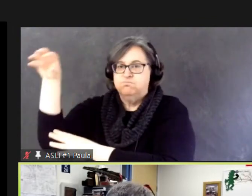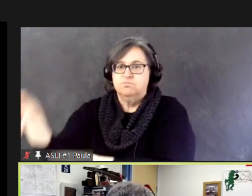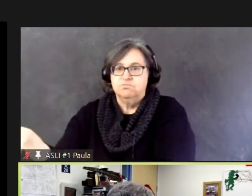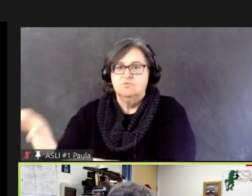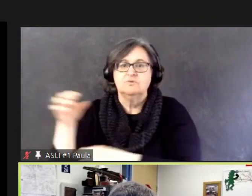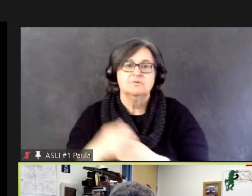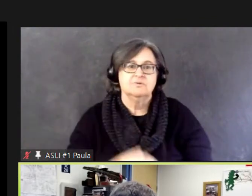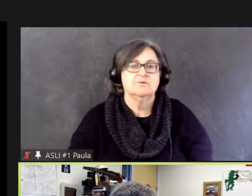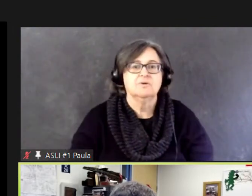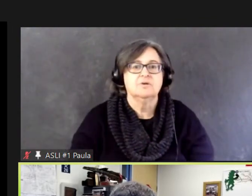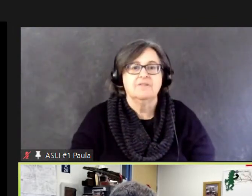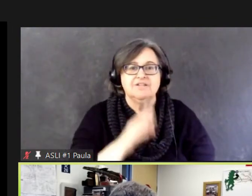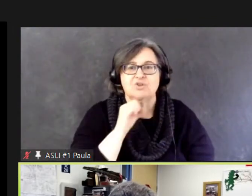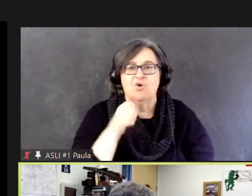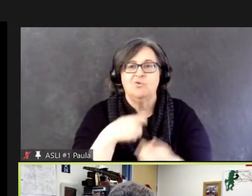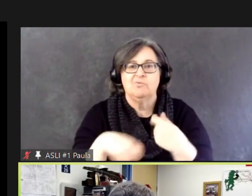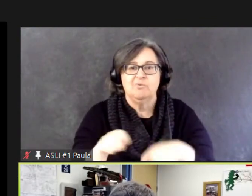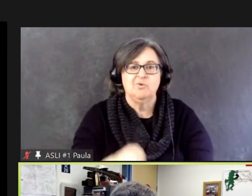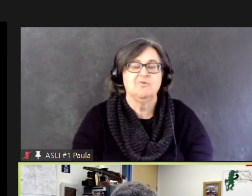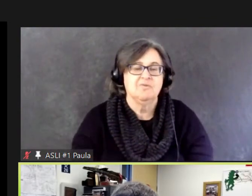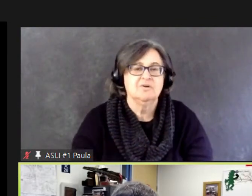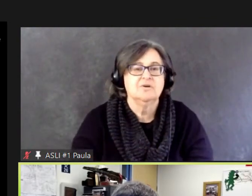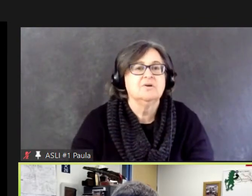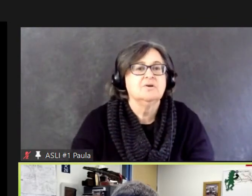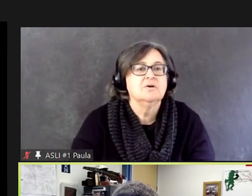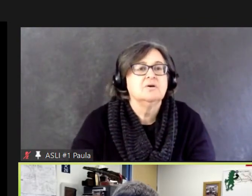there. Next project, please.